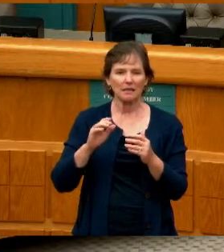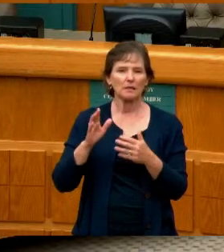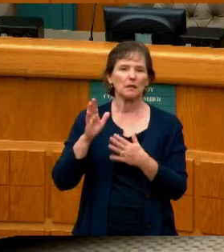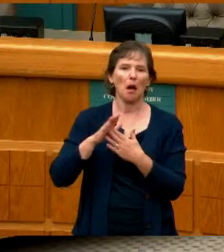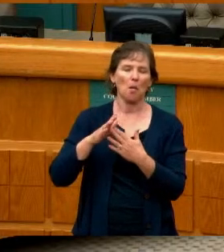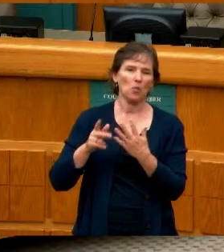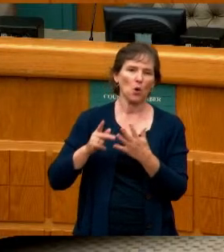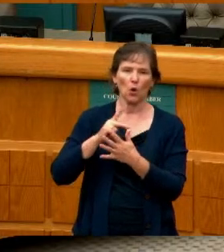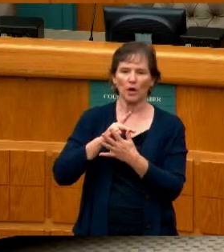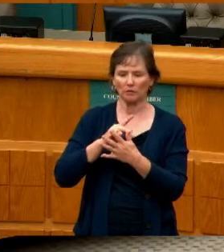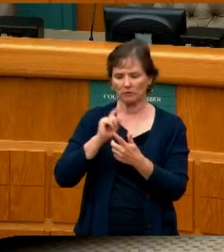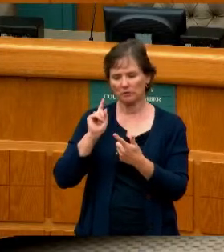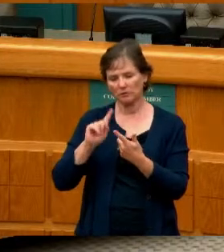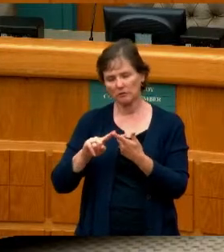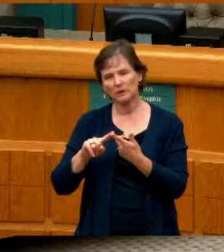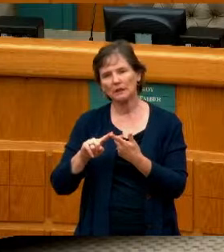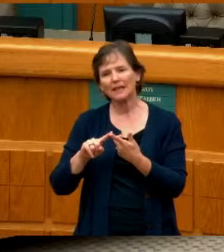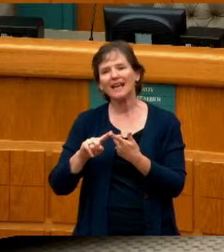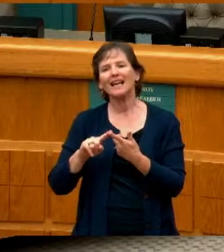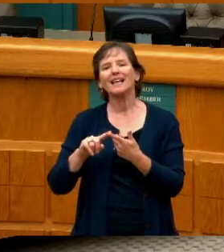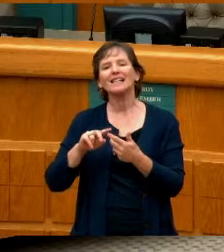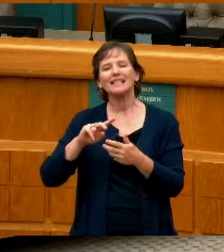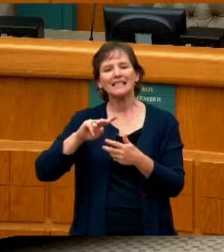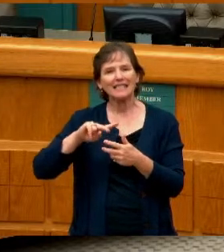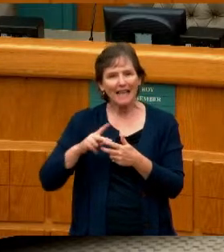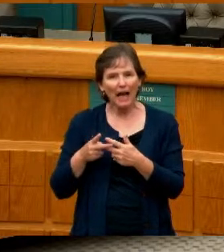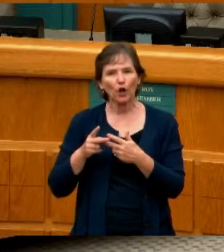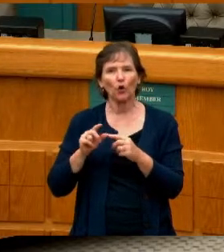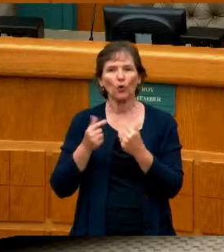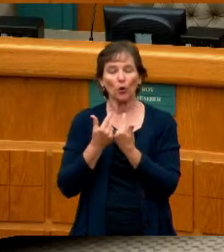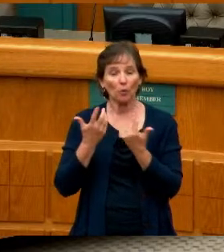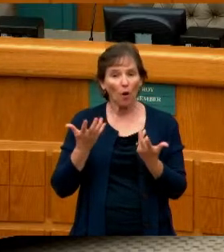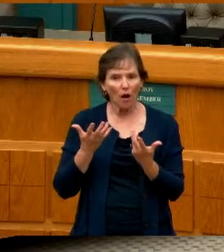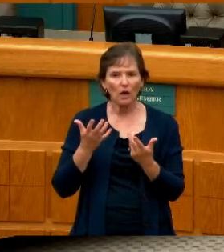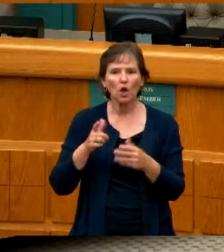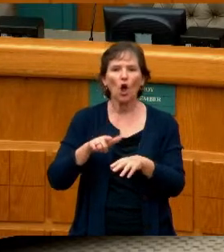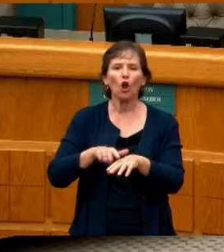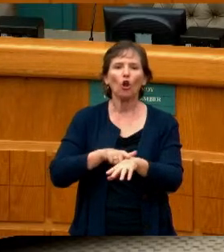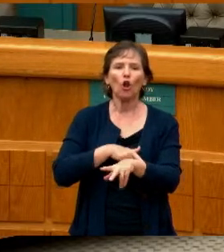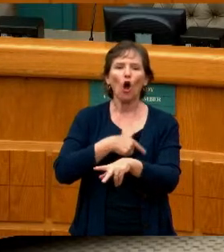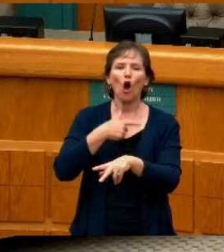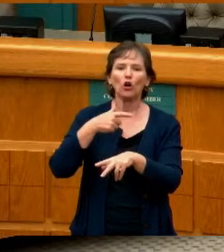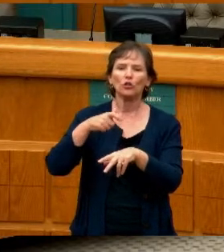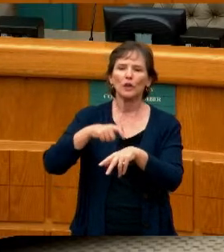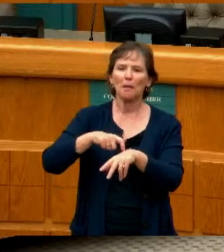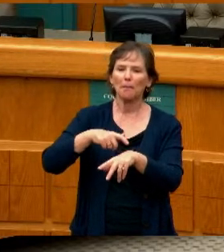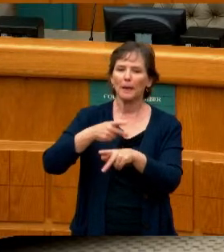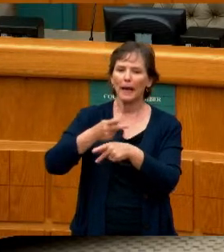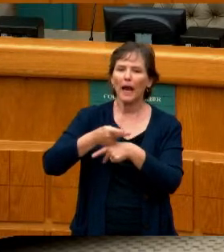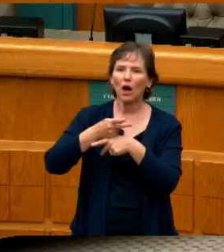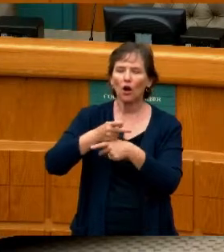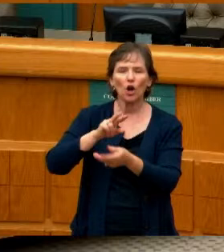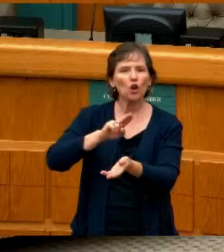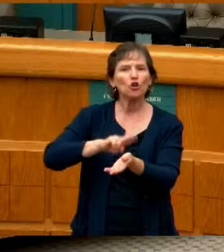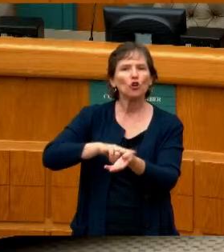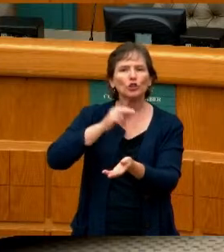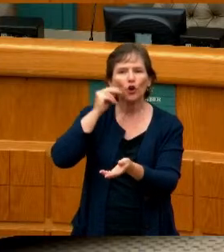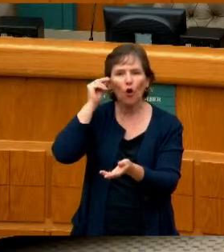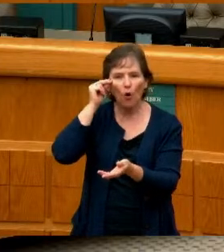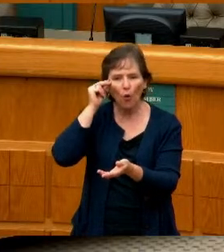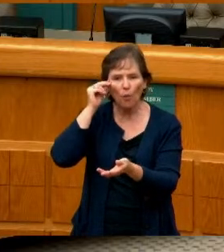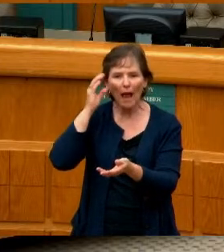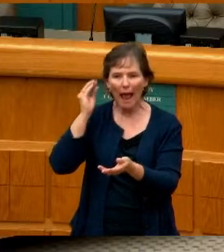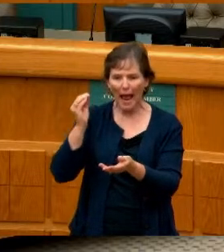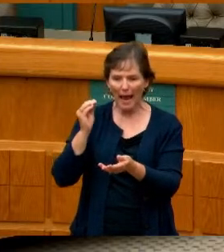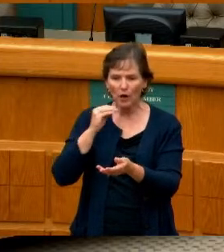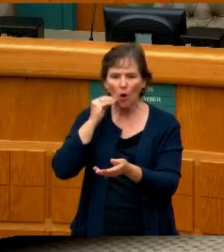they're also in the Phase 1A first tier to receive the vaccine. Long-term care staff working directly with vulnerable